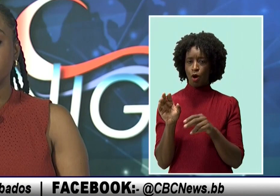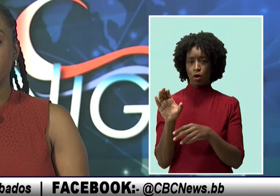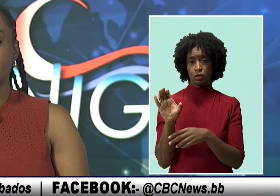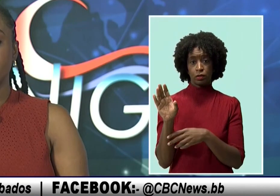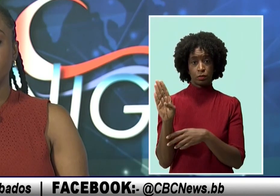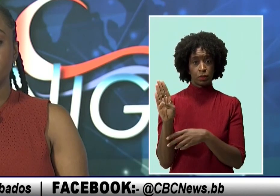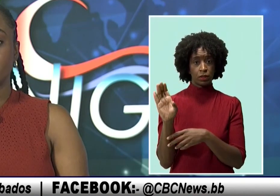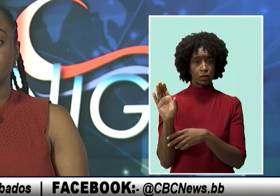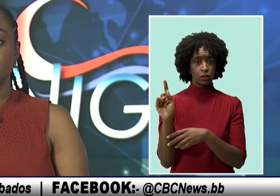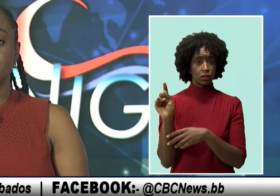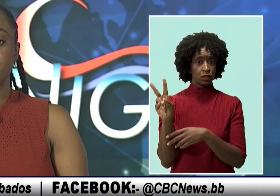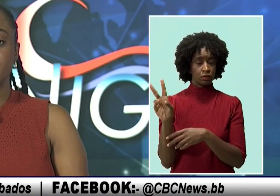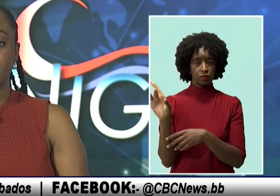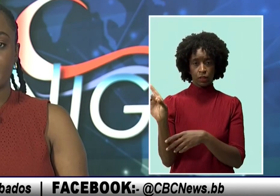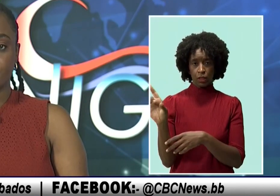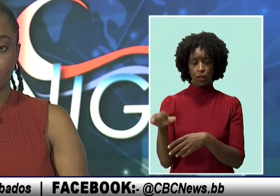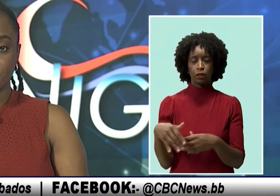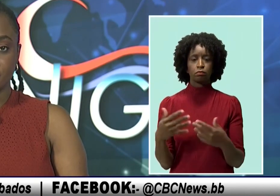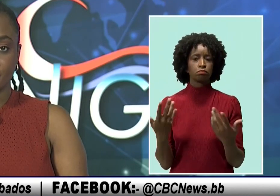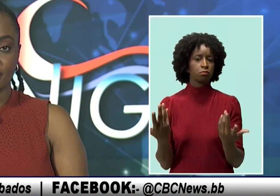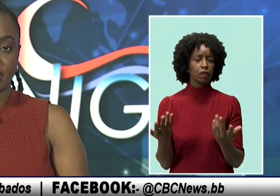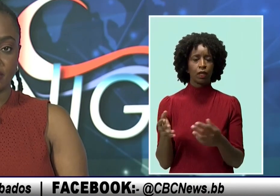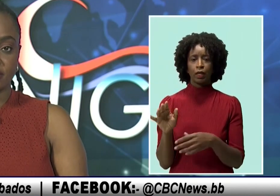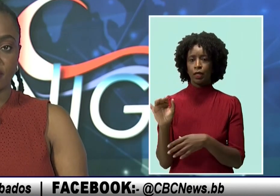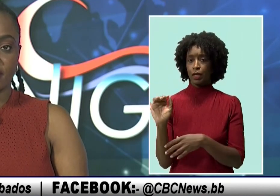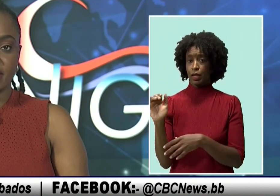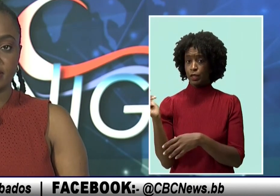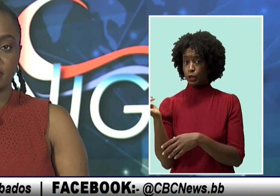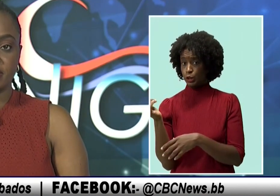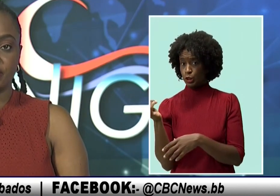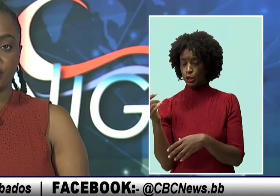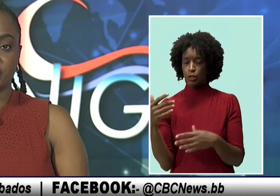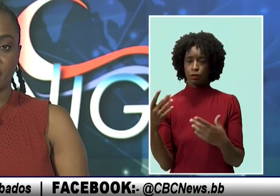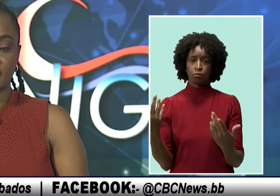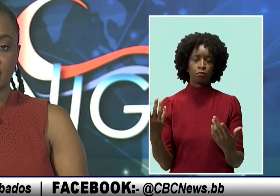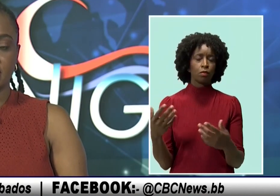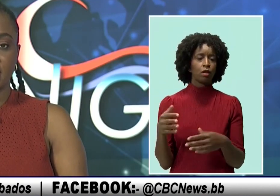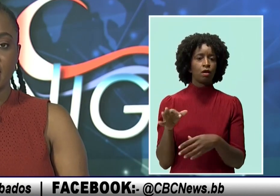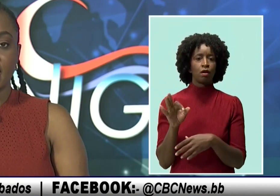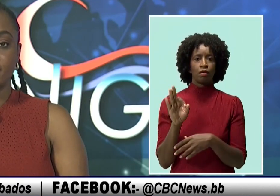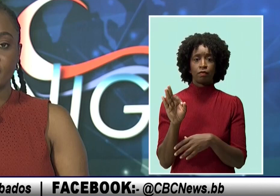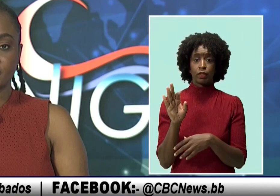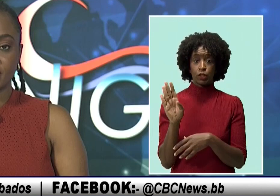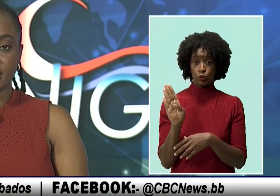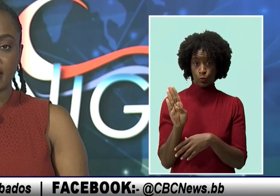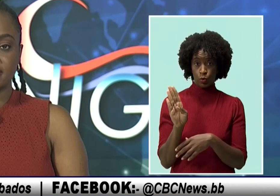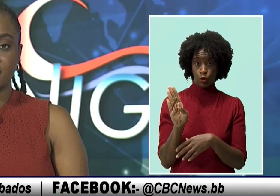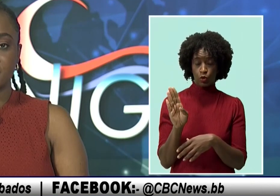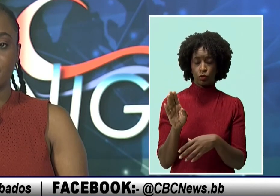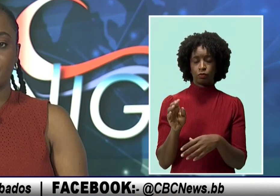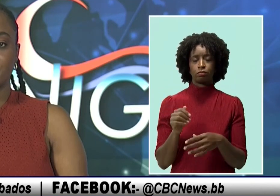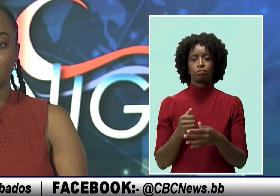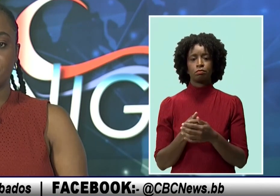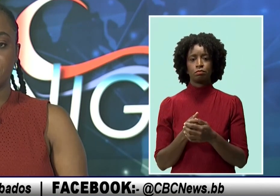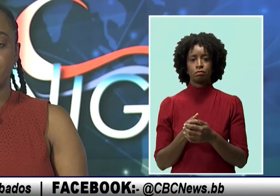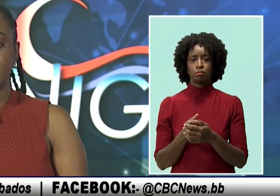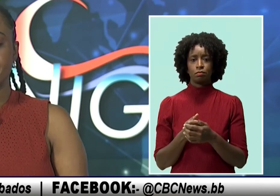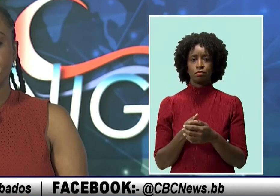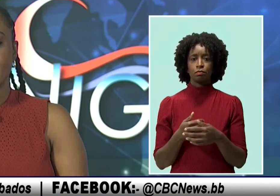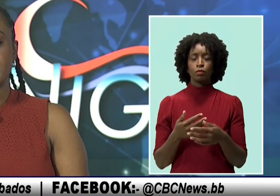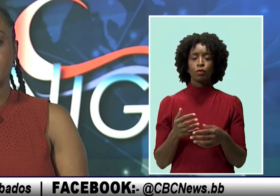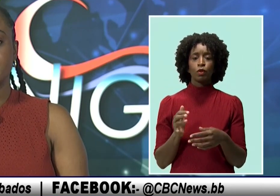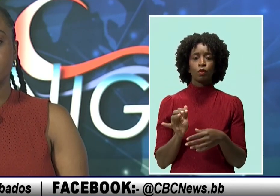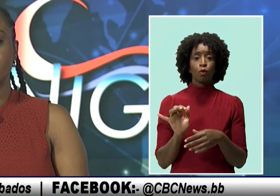you can also get more news on our social media platforms. We're on Instagram at CBC News Barbados and Facebook at